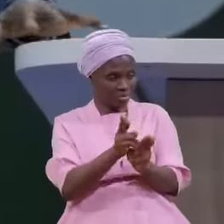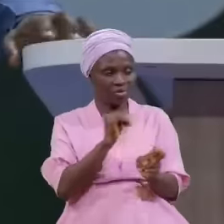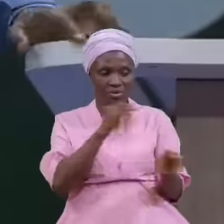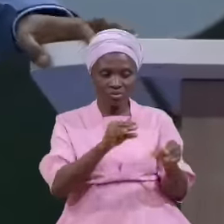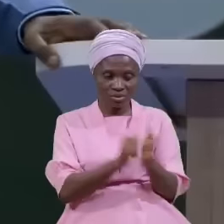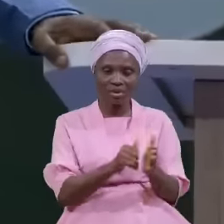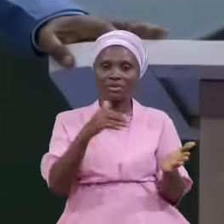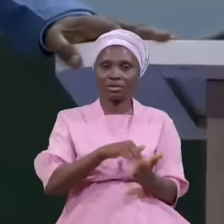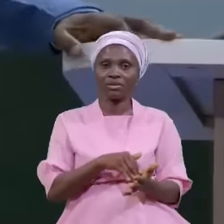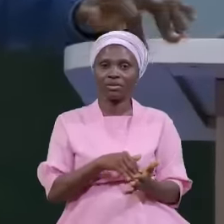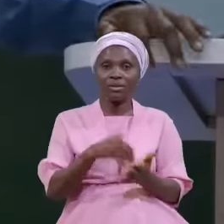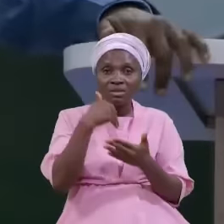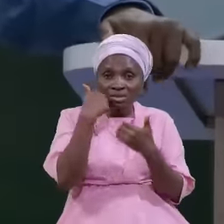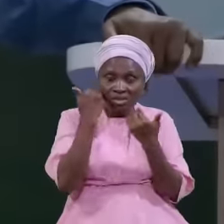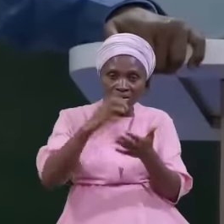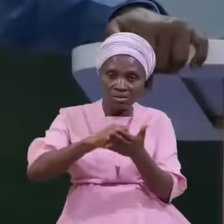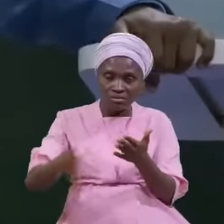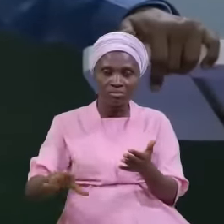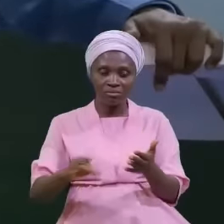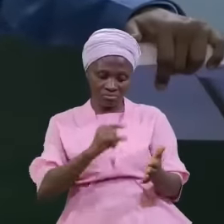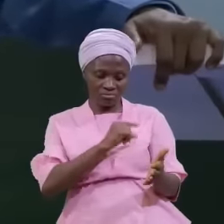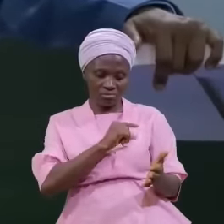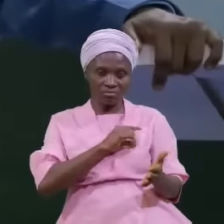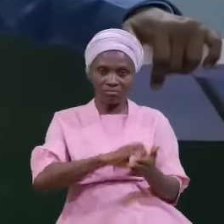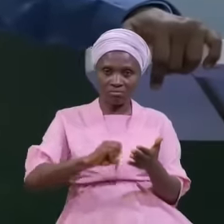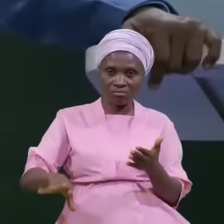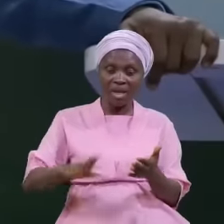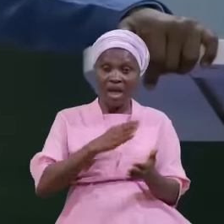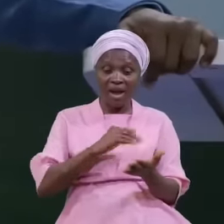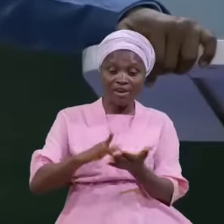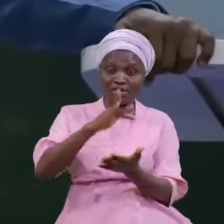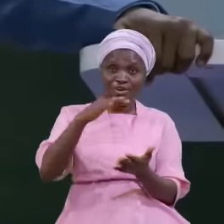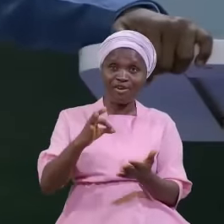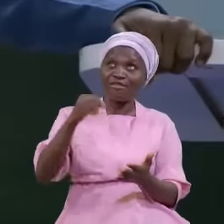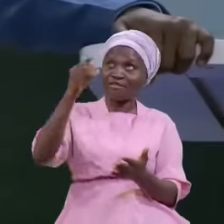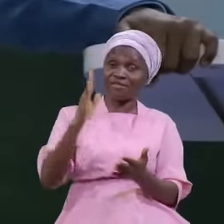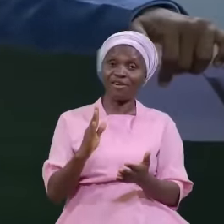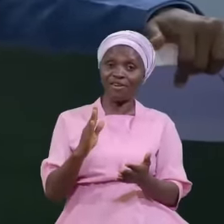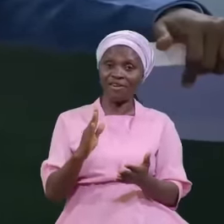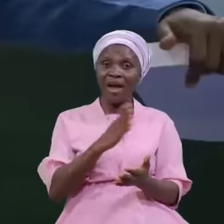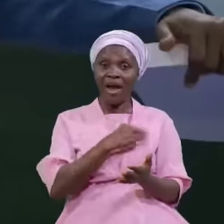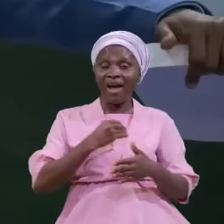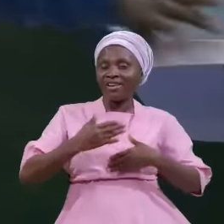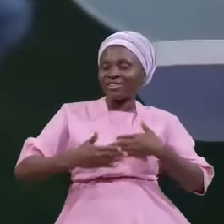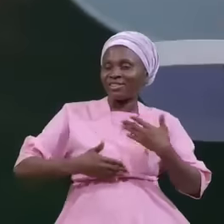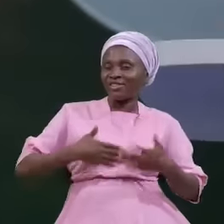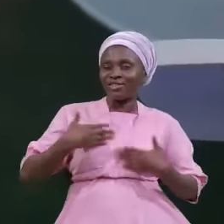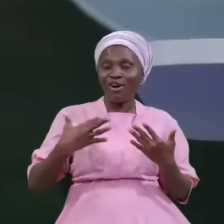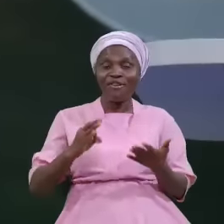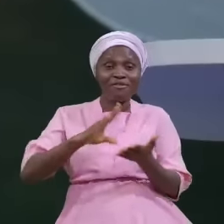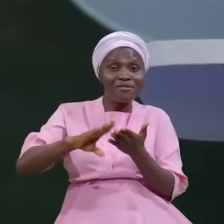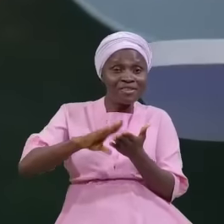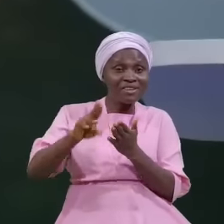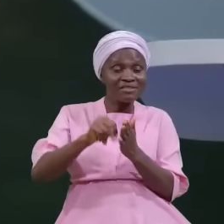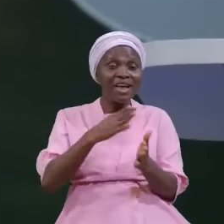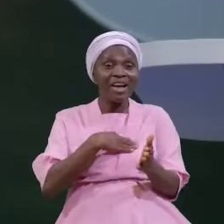removed. The guilt is removed. And the glory of God and the joy of forgiveness and salvation